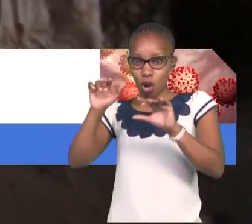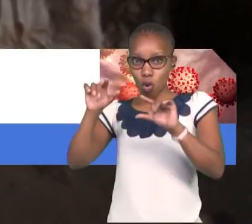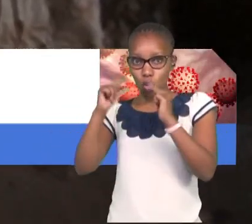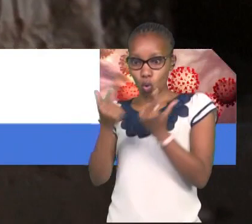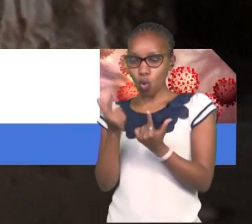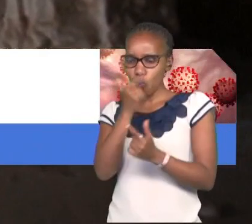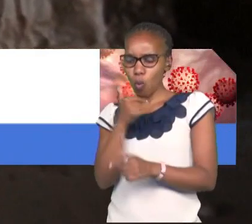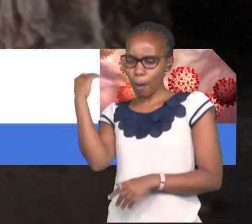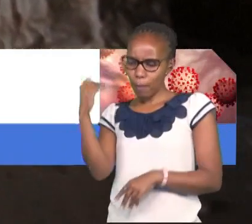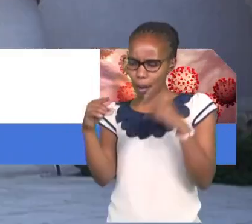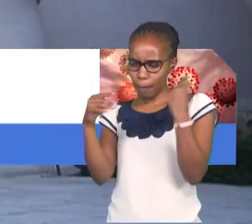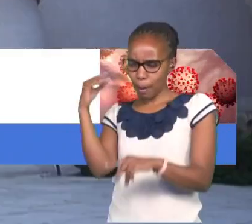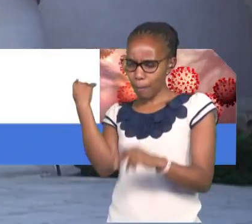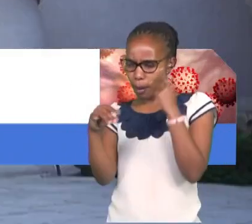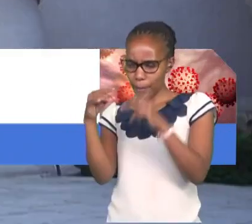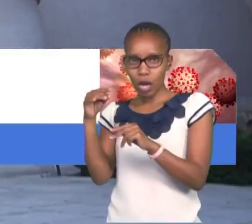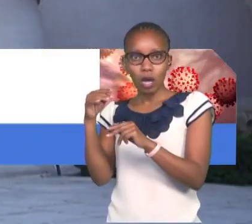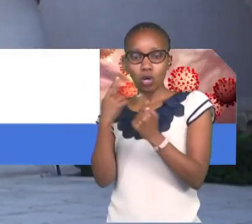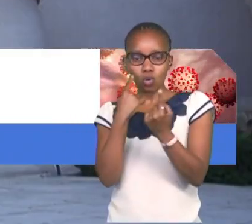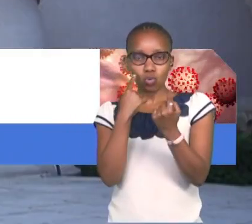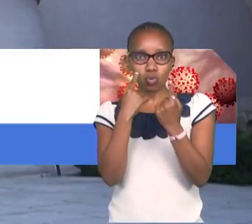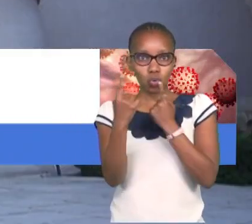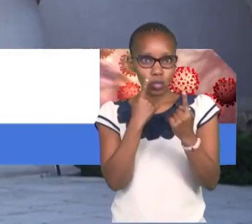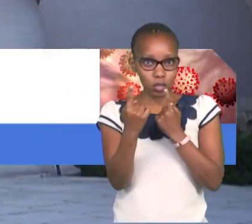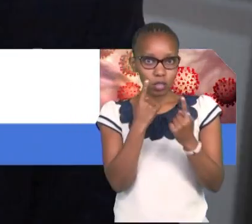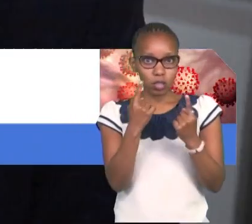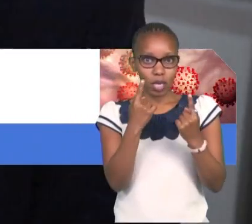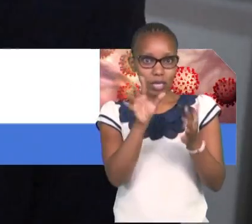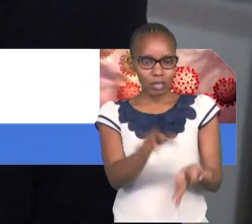reveal where the site artifacts had been transferred.